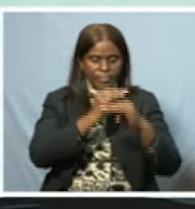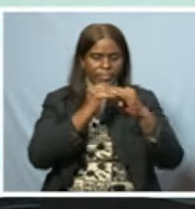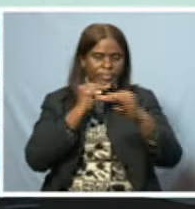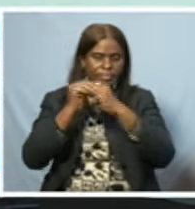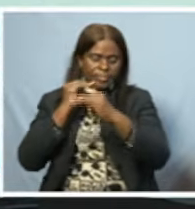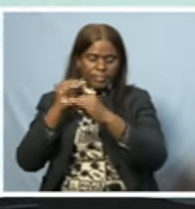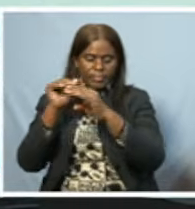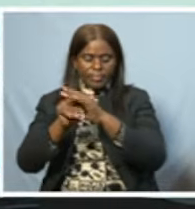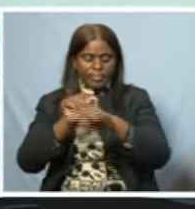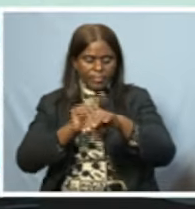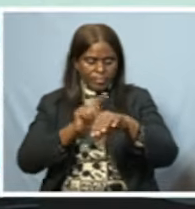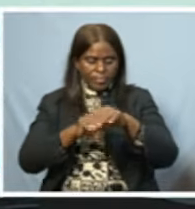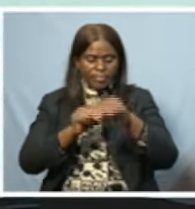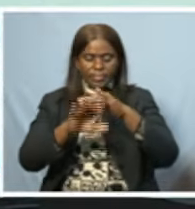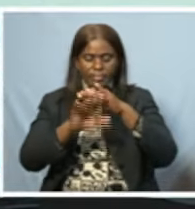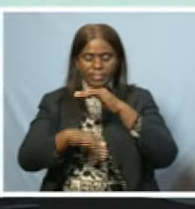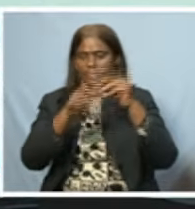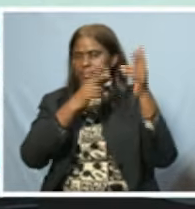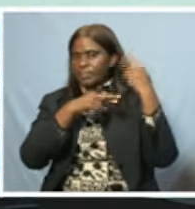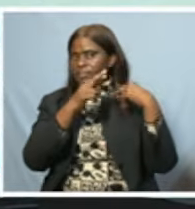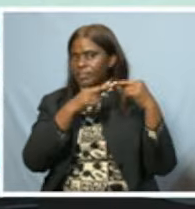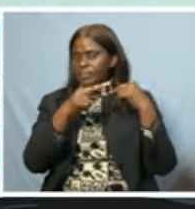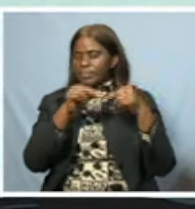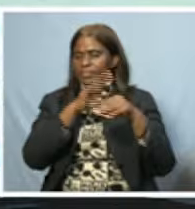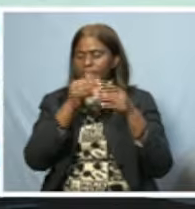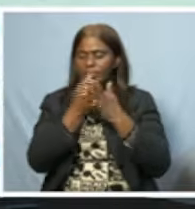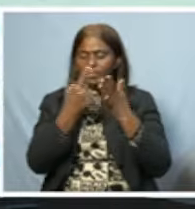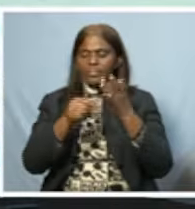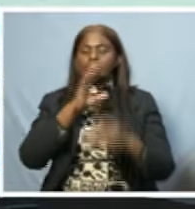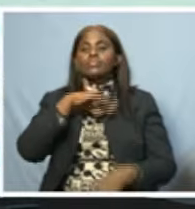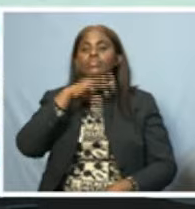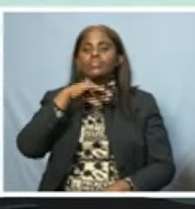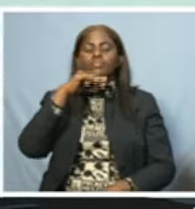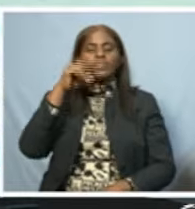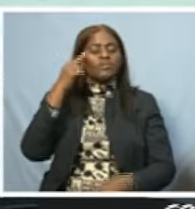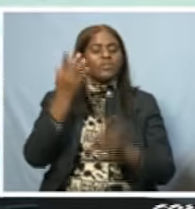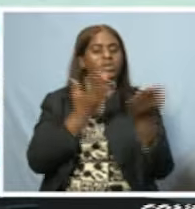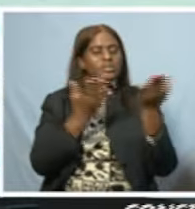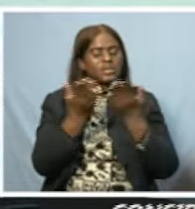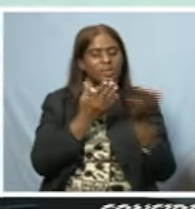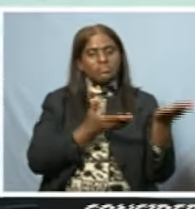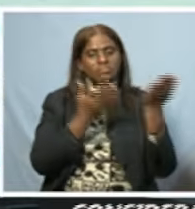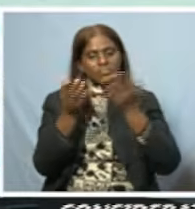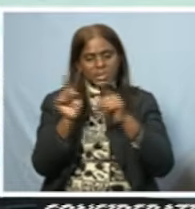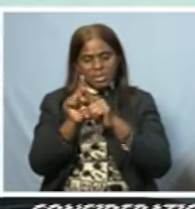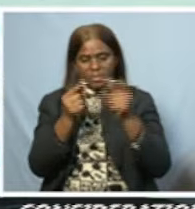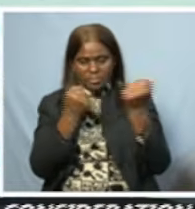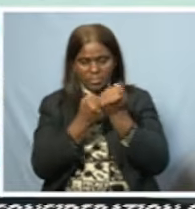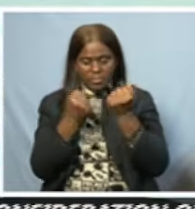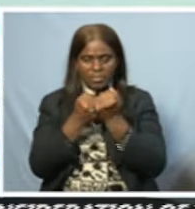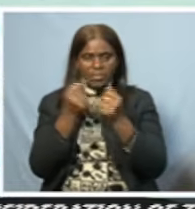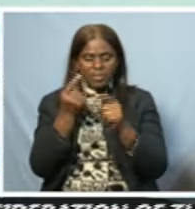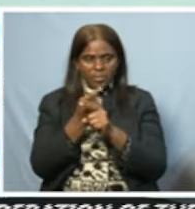the period under review were sufficient for service delivery as supported by the